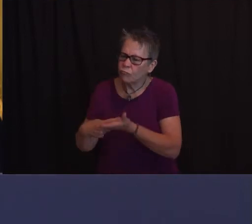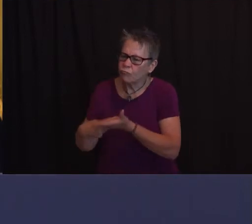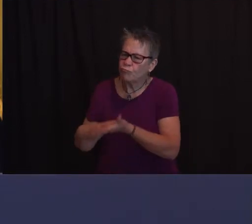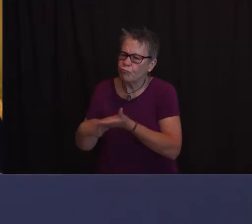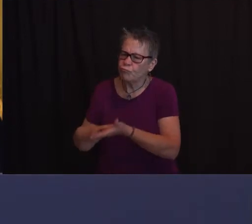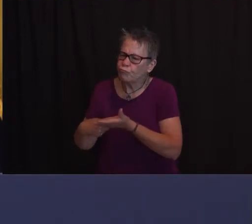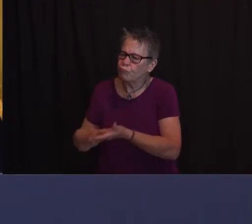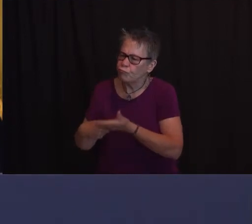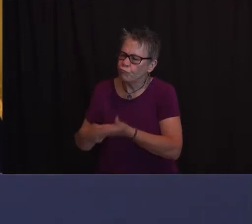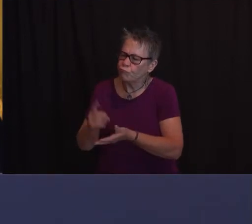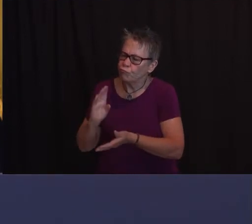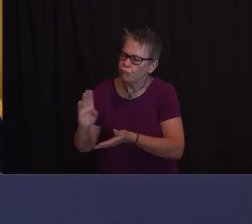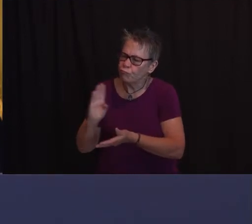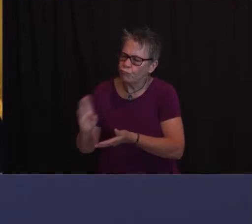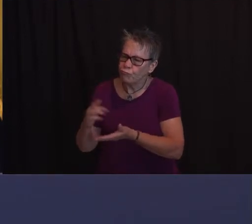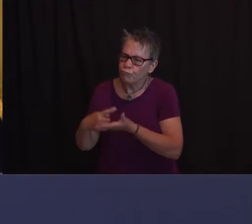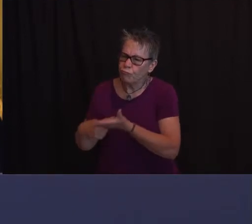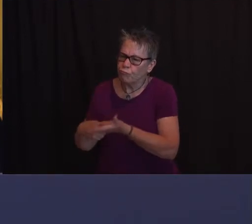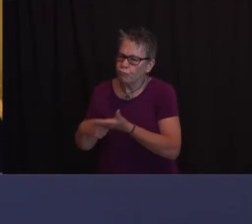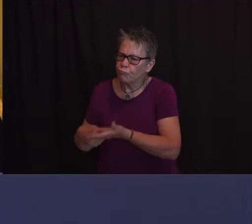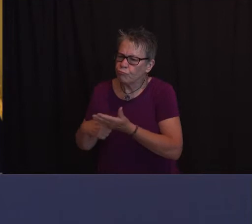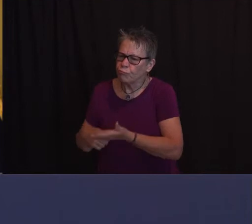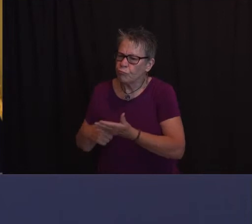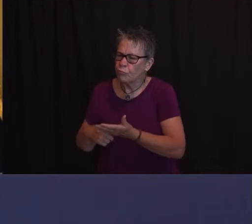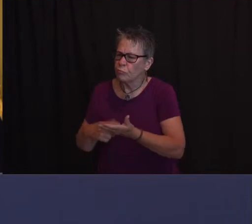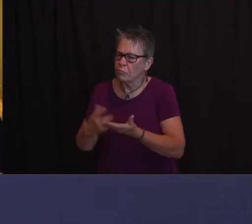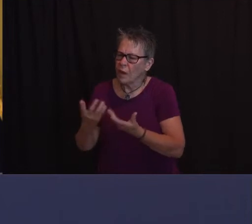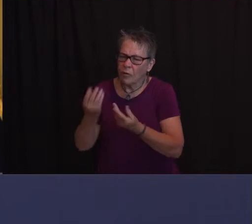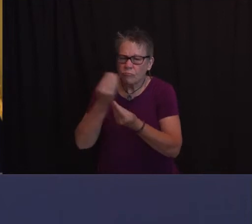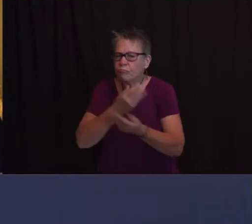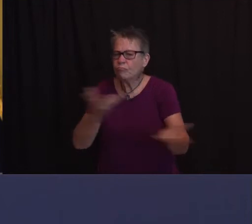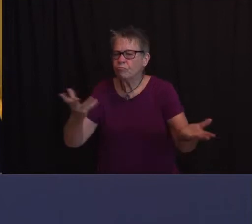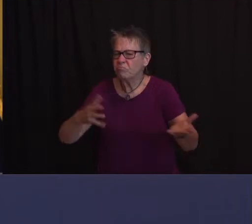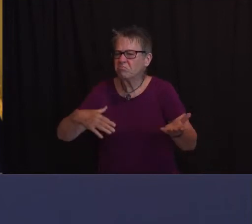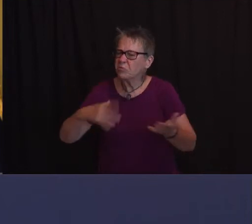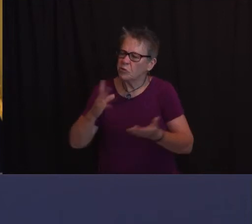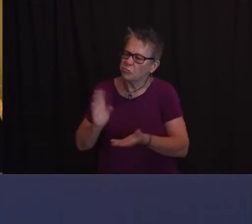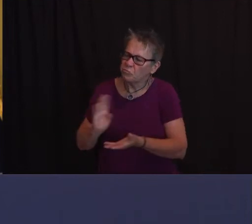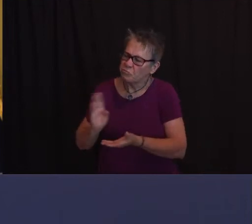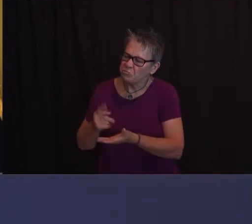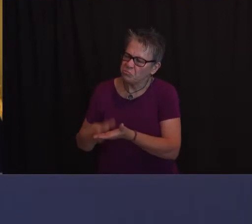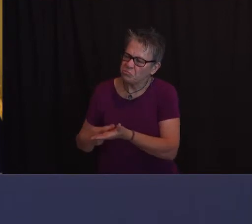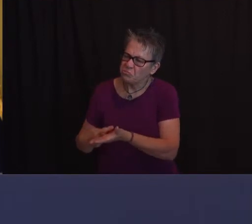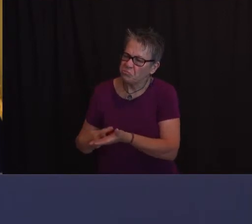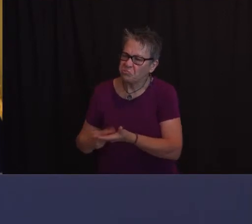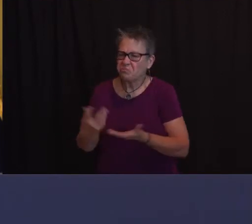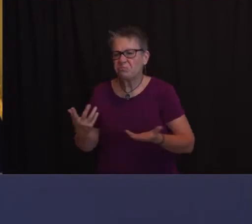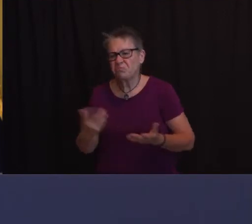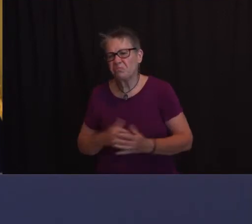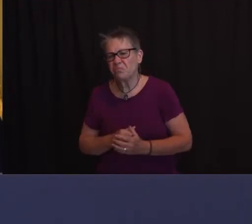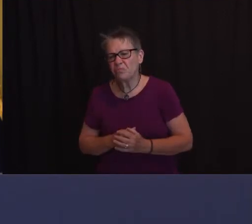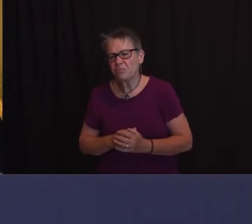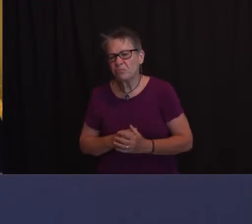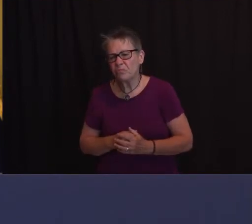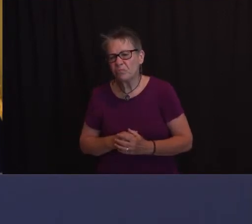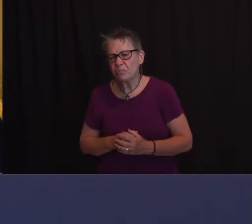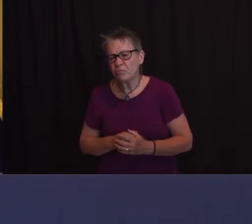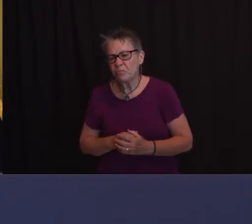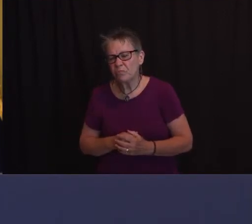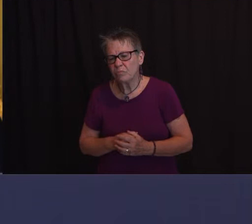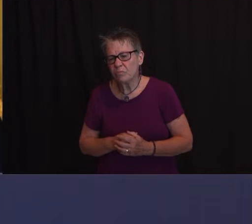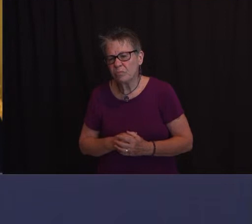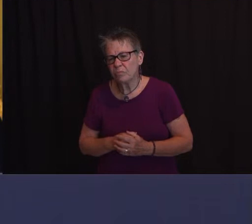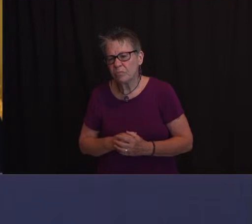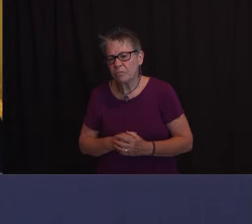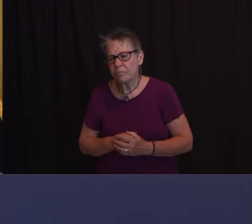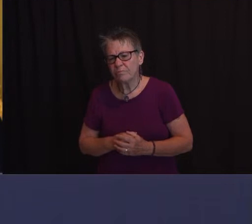that has not been a regular topic of discussion with her. I continue to think the world of her. Just think the world of